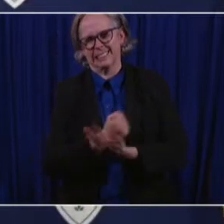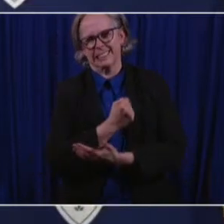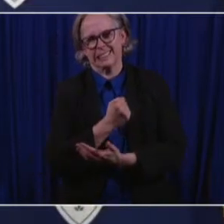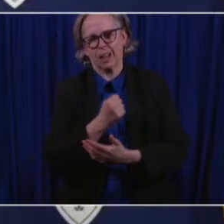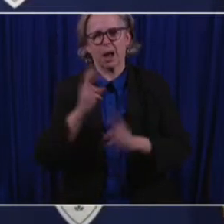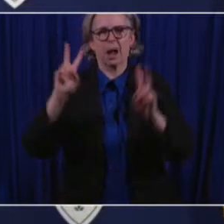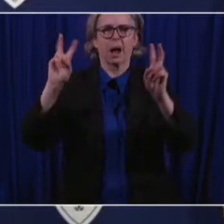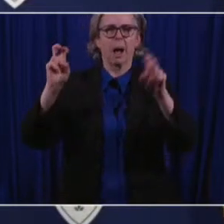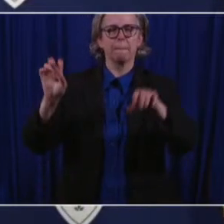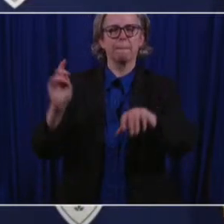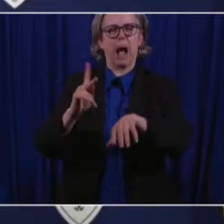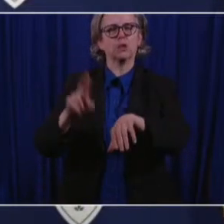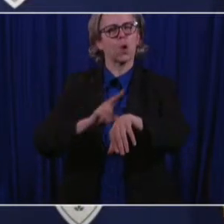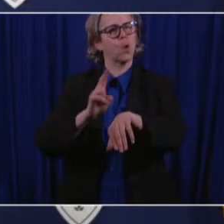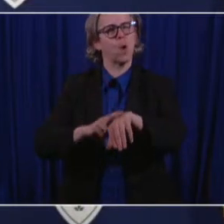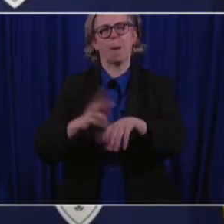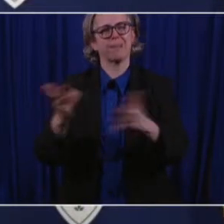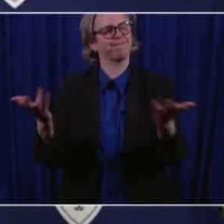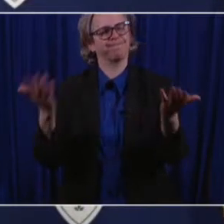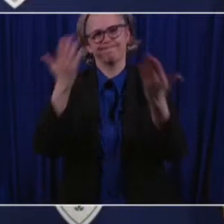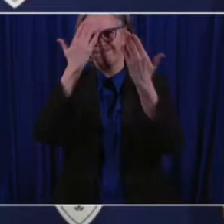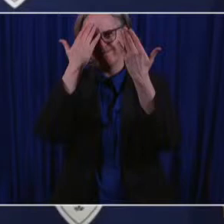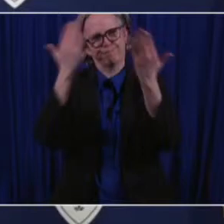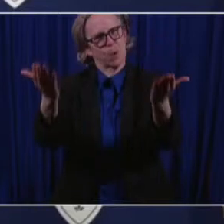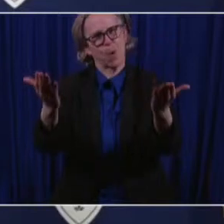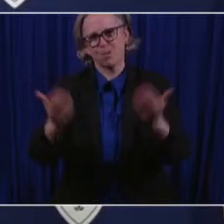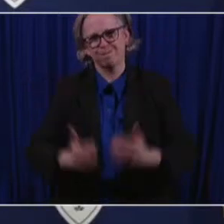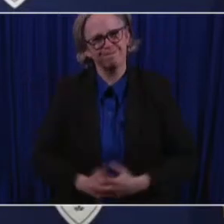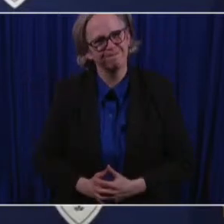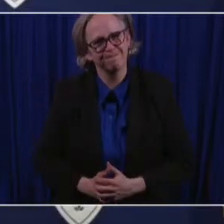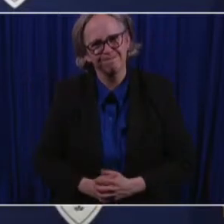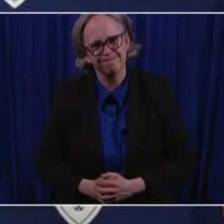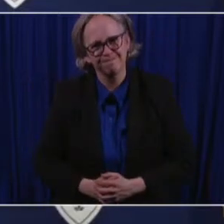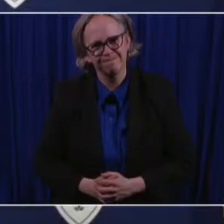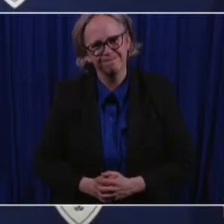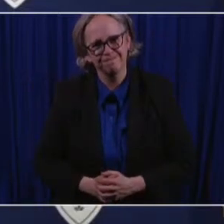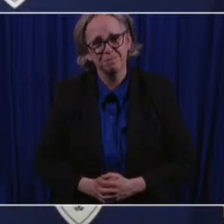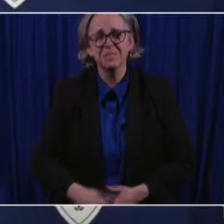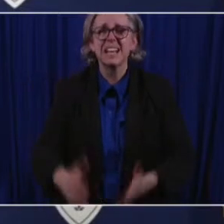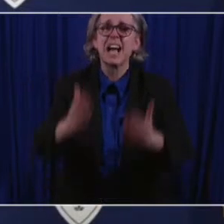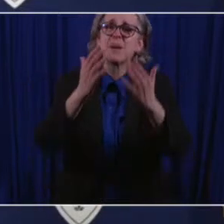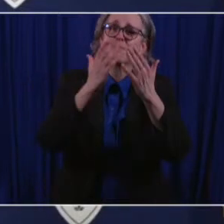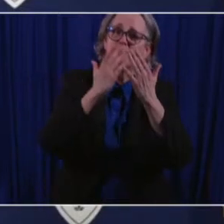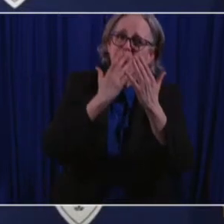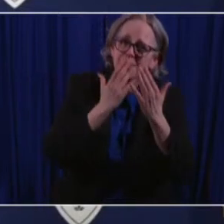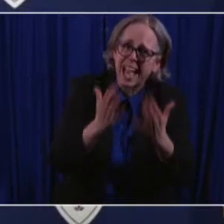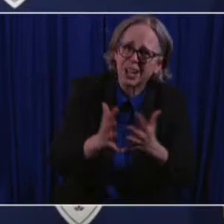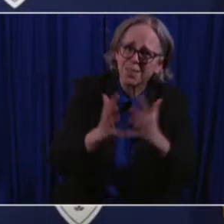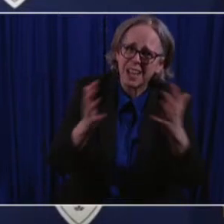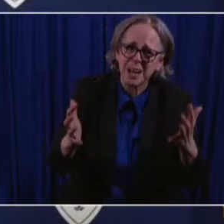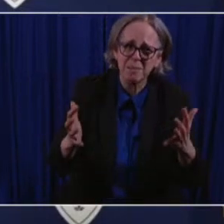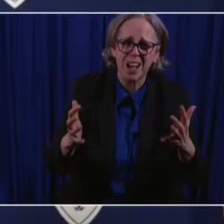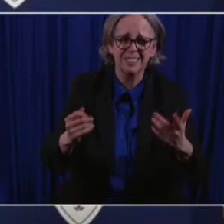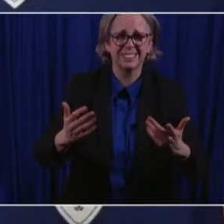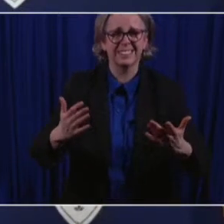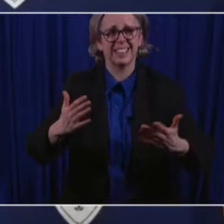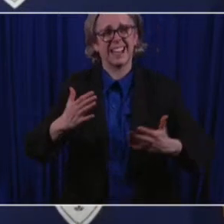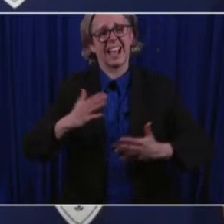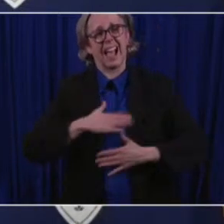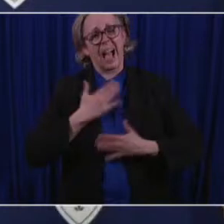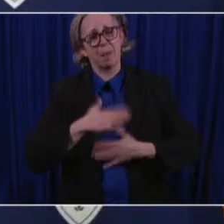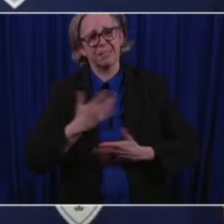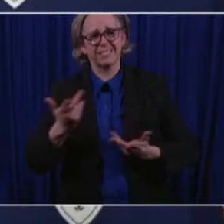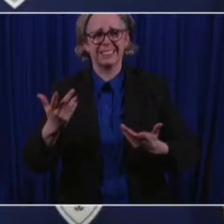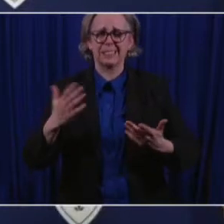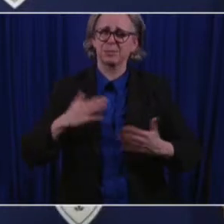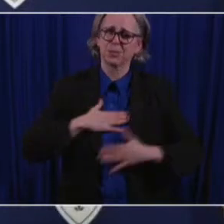people to have the job done. So I want to thank everyone. It's been great to be here in Toledo.